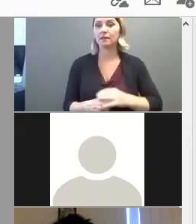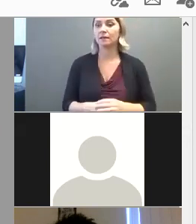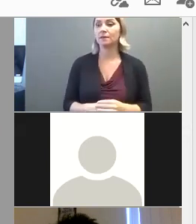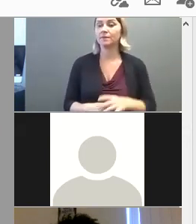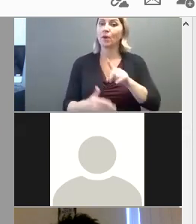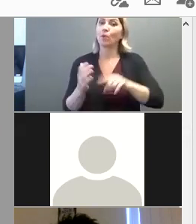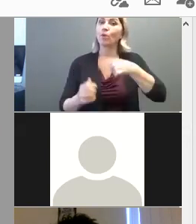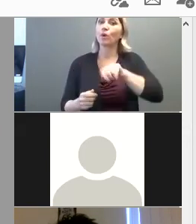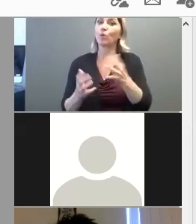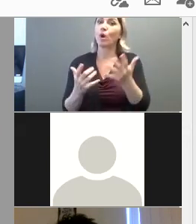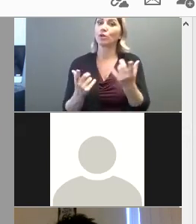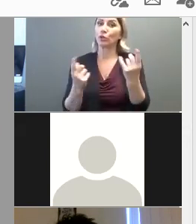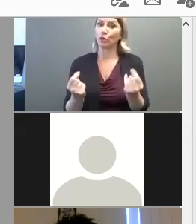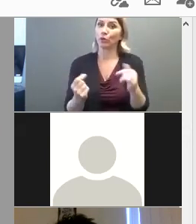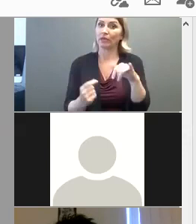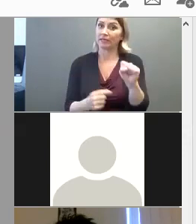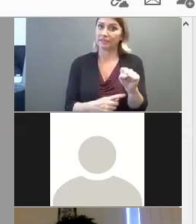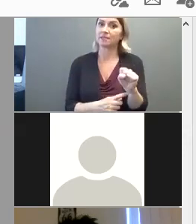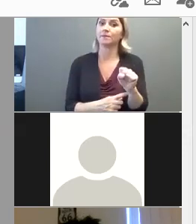what we want to do is